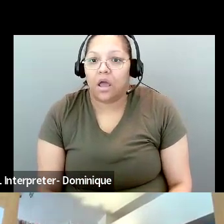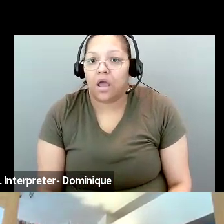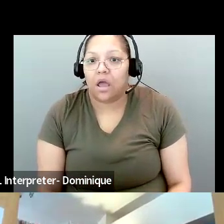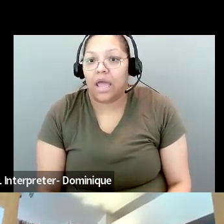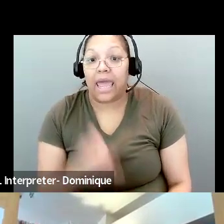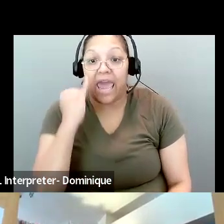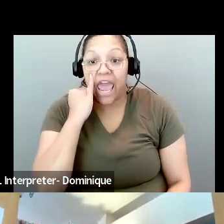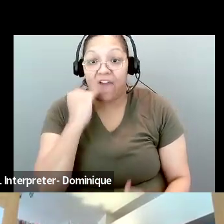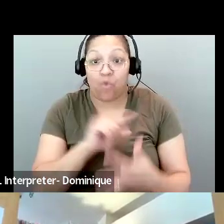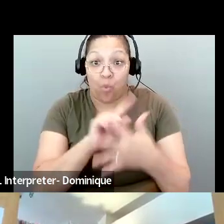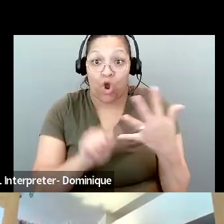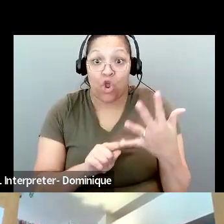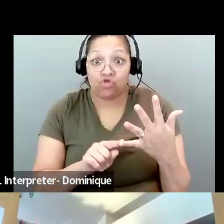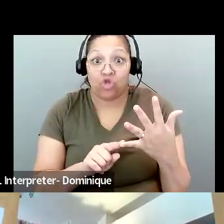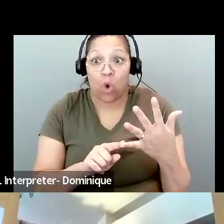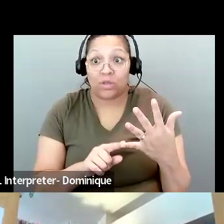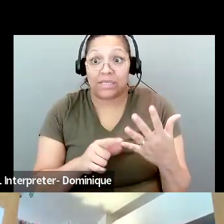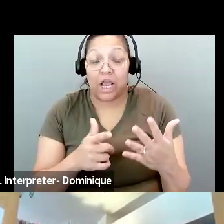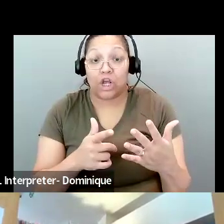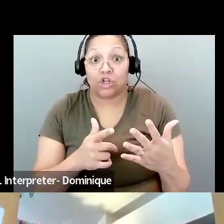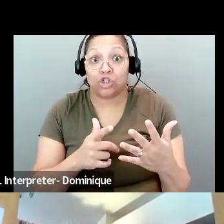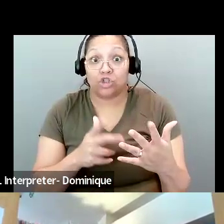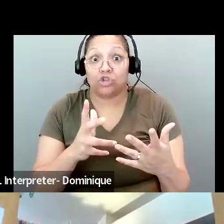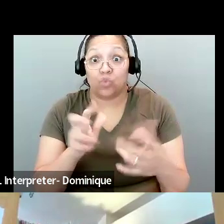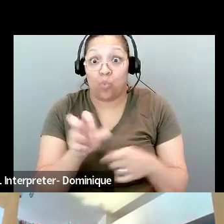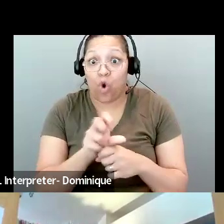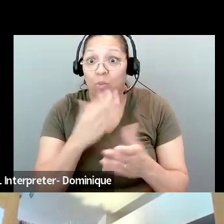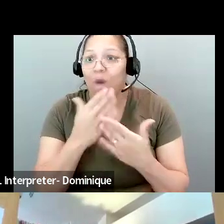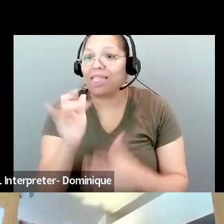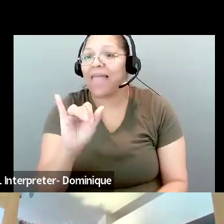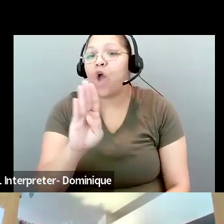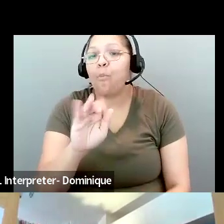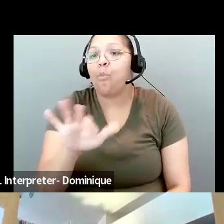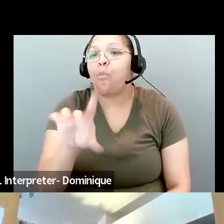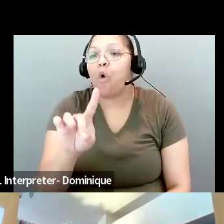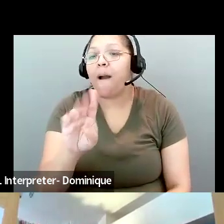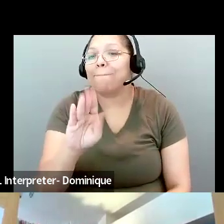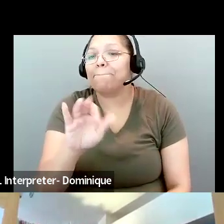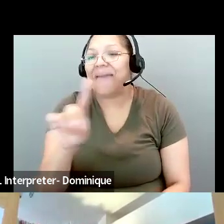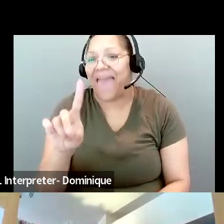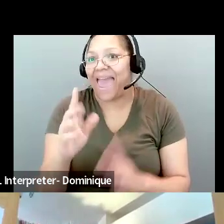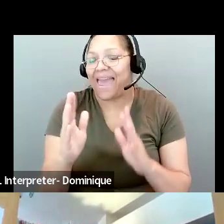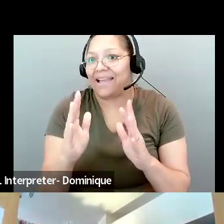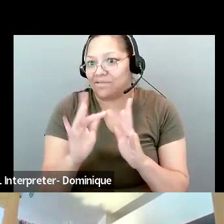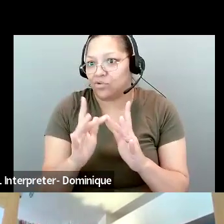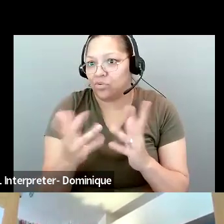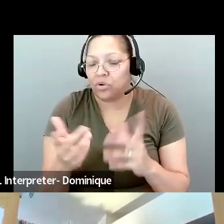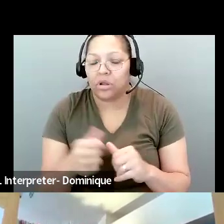If one of those things are working really well for you in an area like broadband had been so